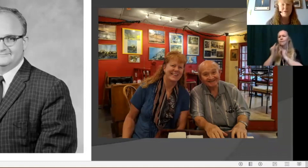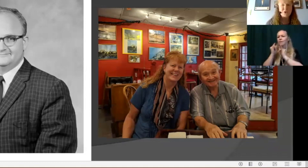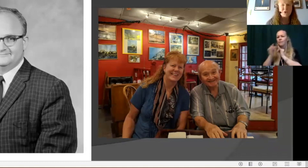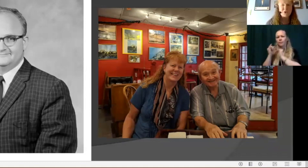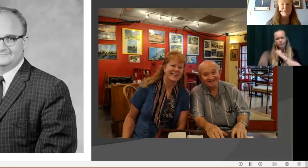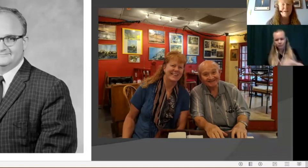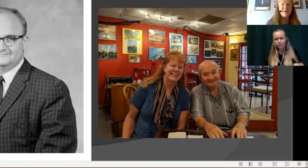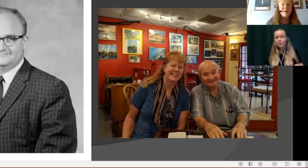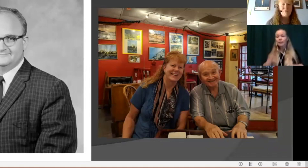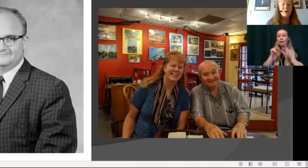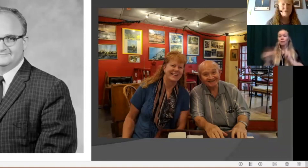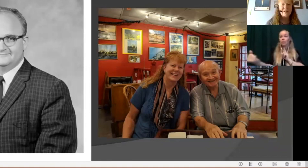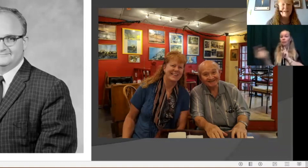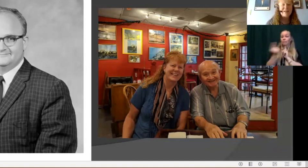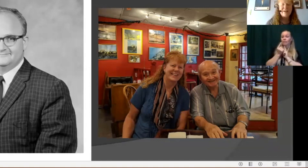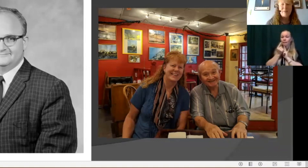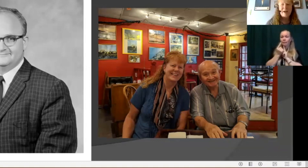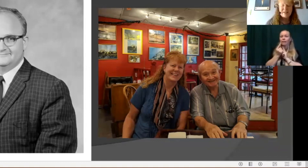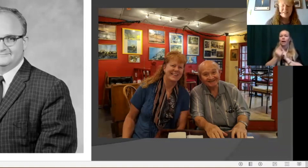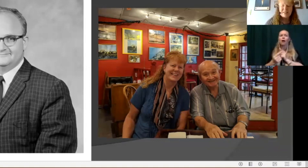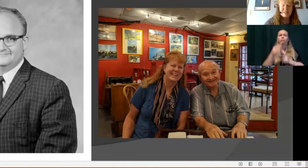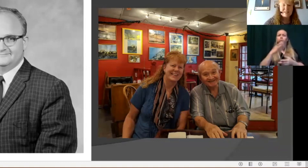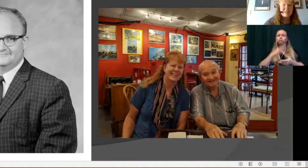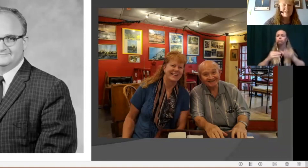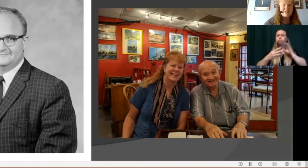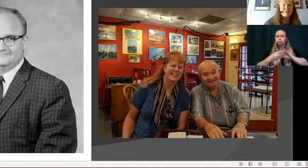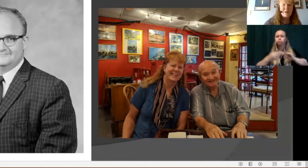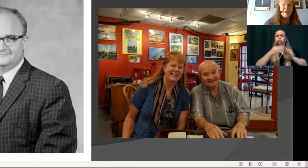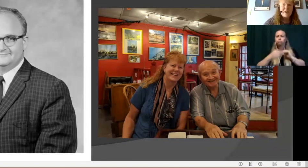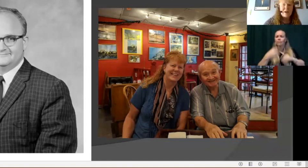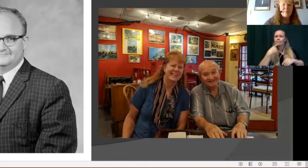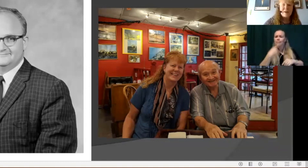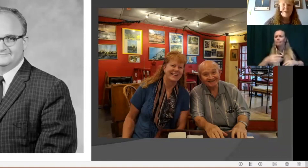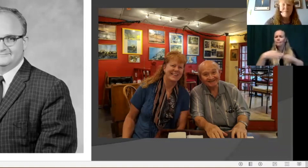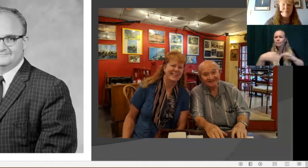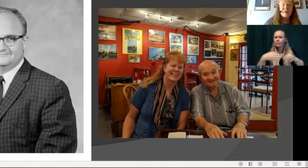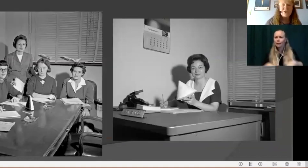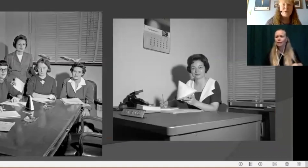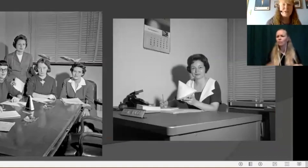me their stories of what it was like back in the 90s.